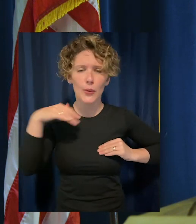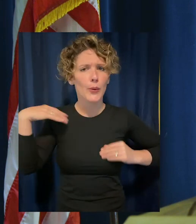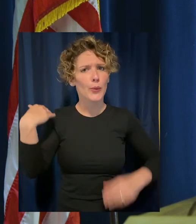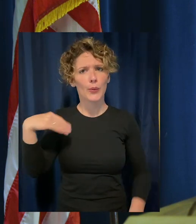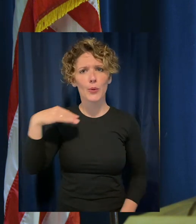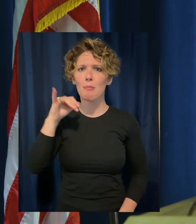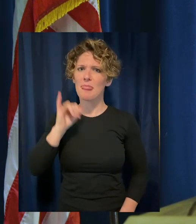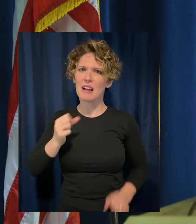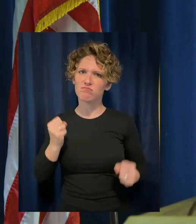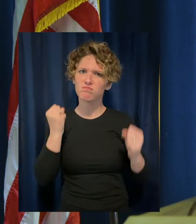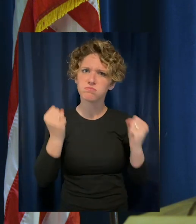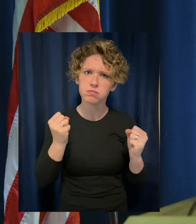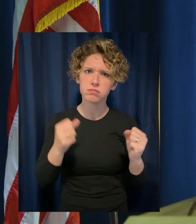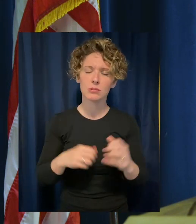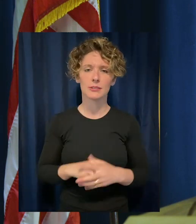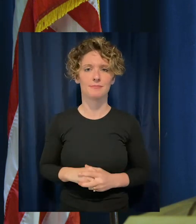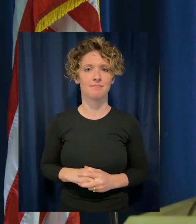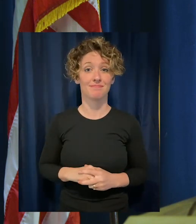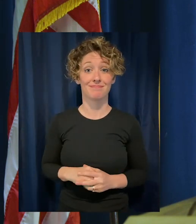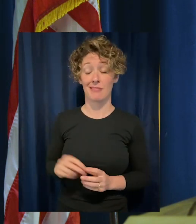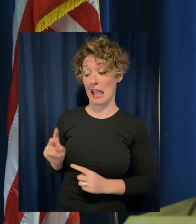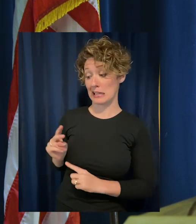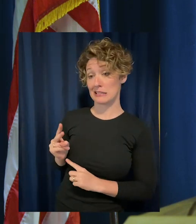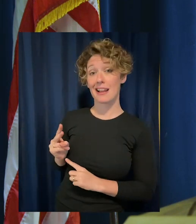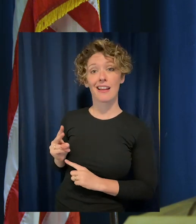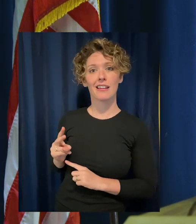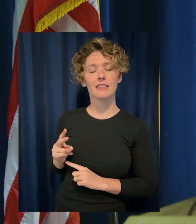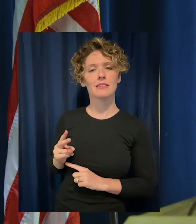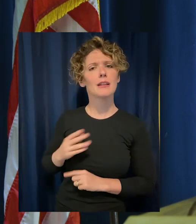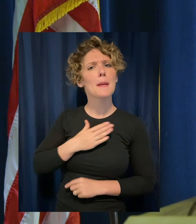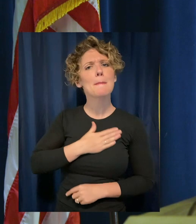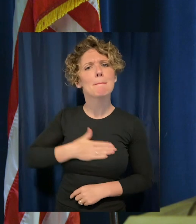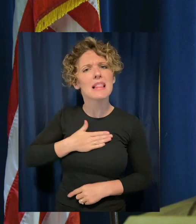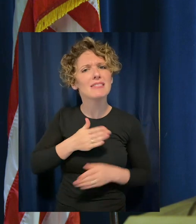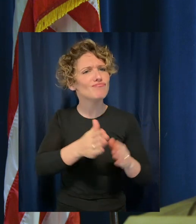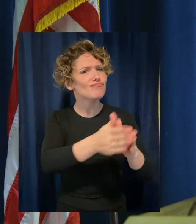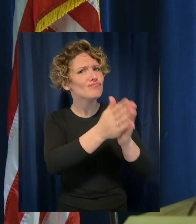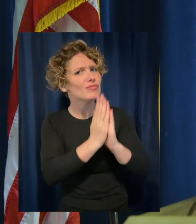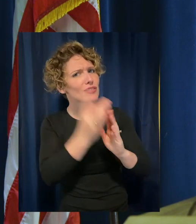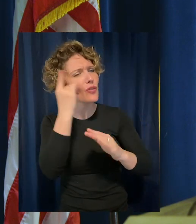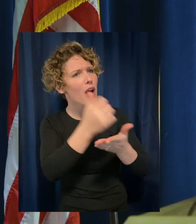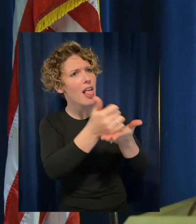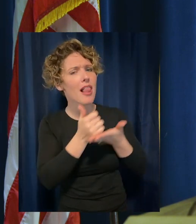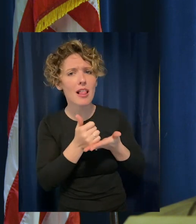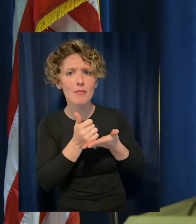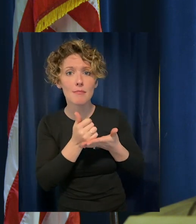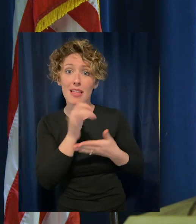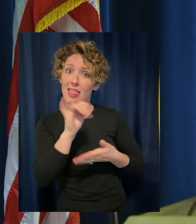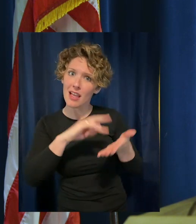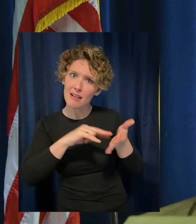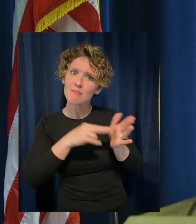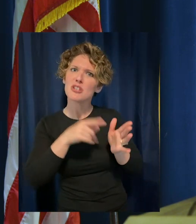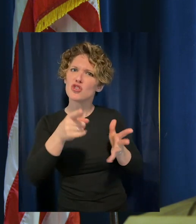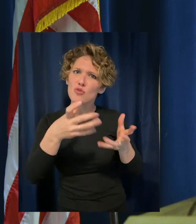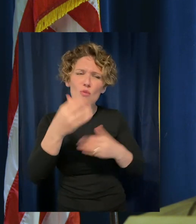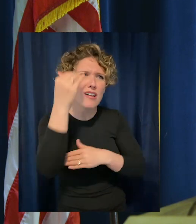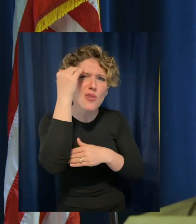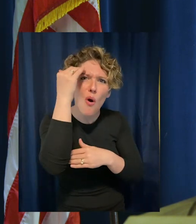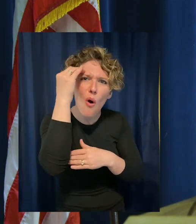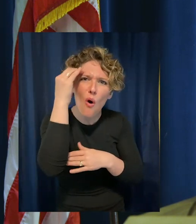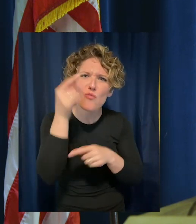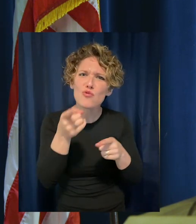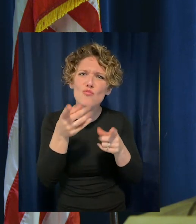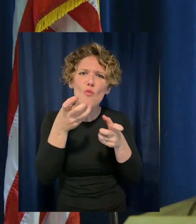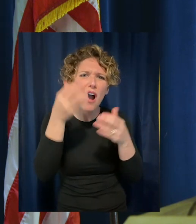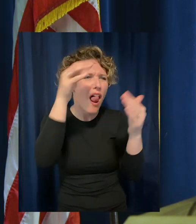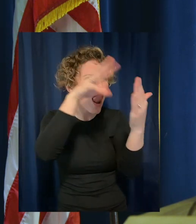not be afraid to ask for help. Asking for help shows you care enough to want to know, learn, and get things right.